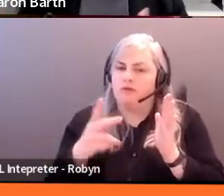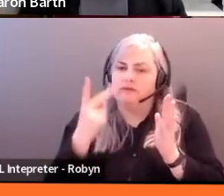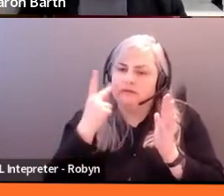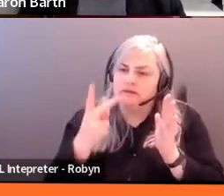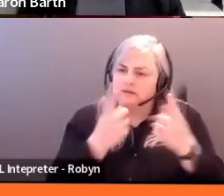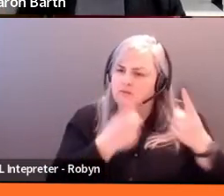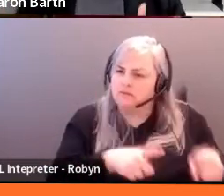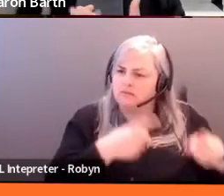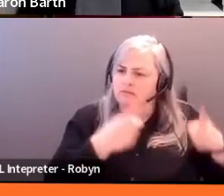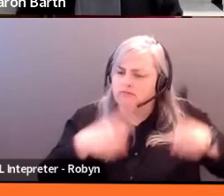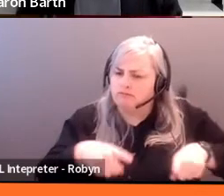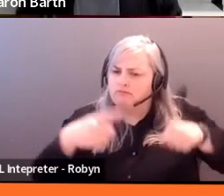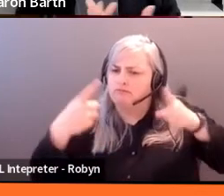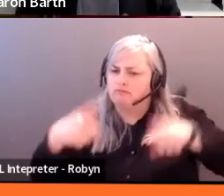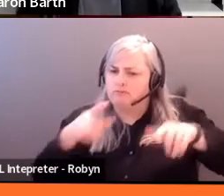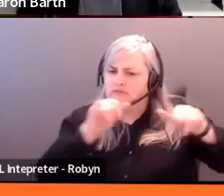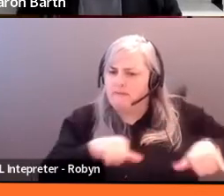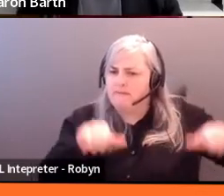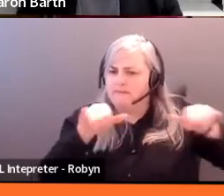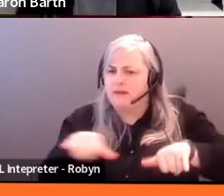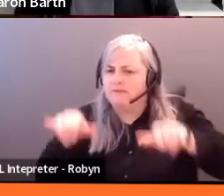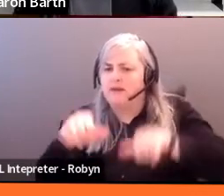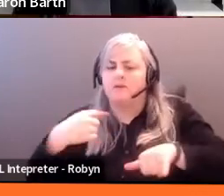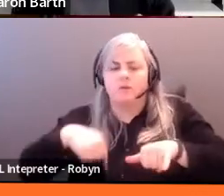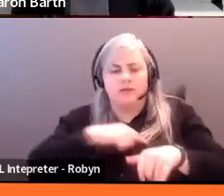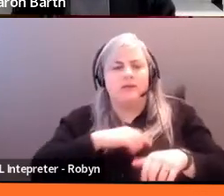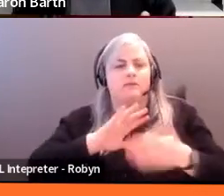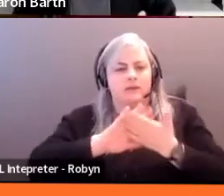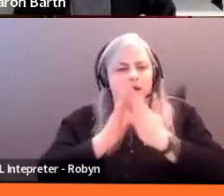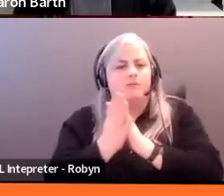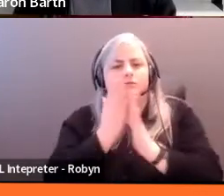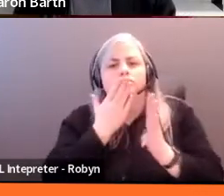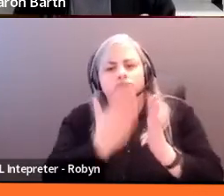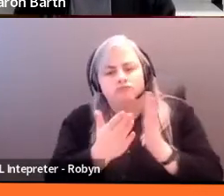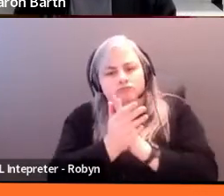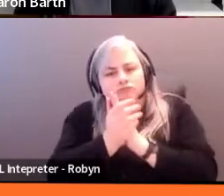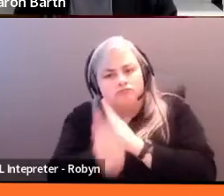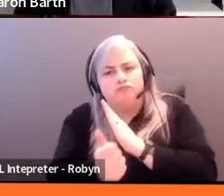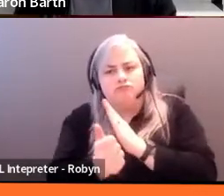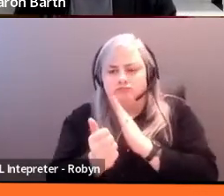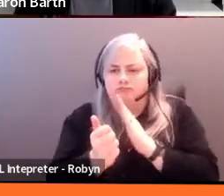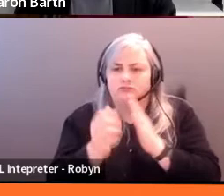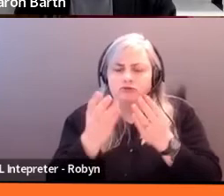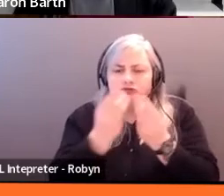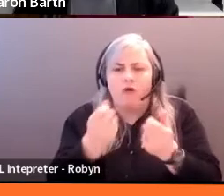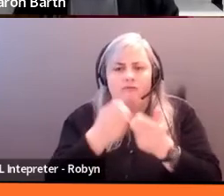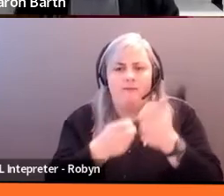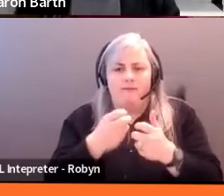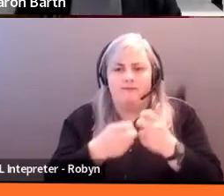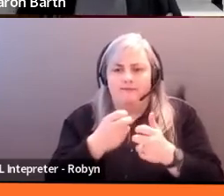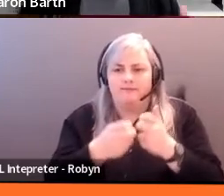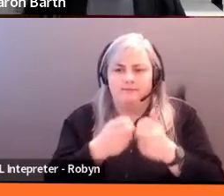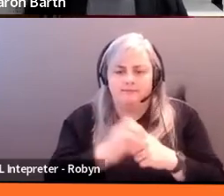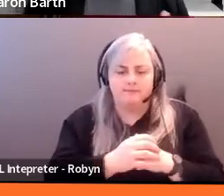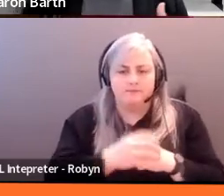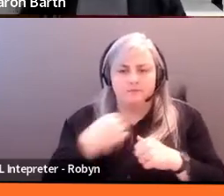seeing similar problems and solving them in similar ways. And we get very, very, very good at that. And